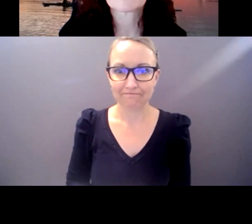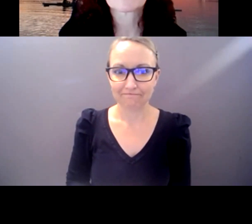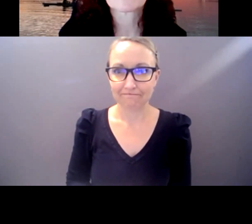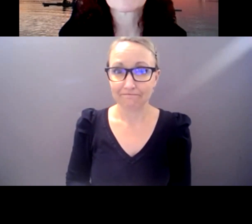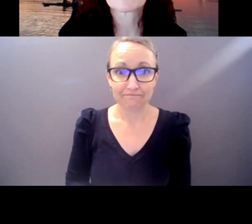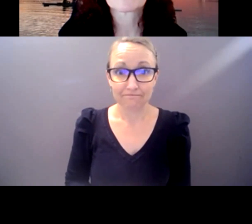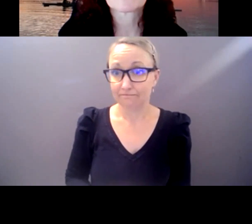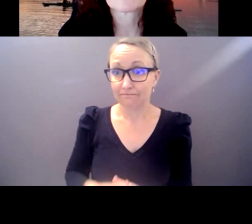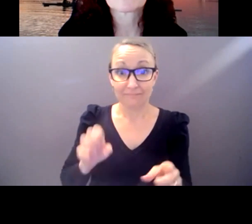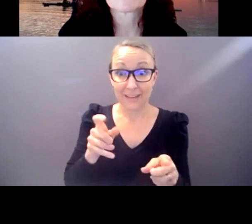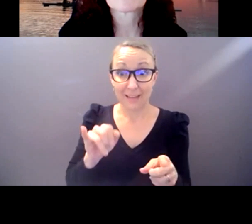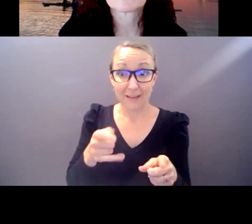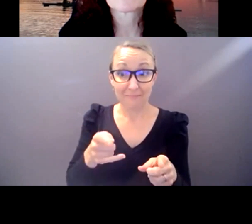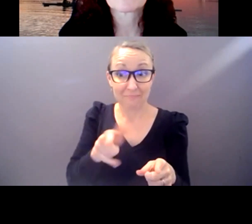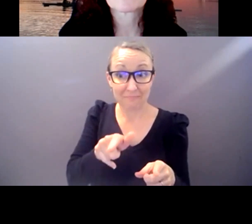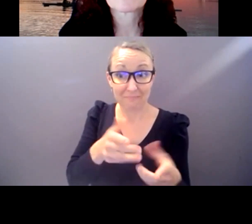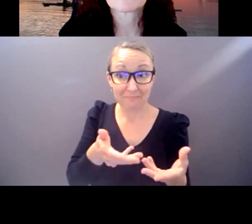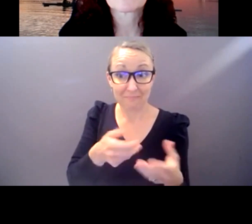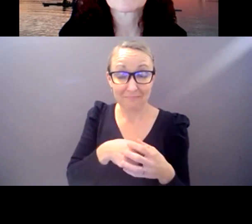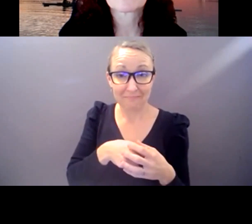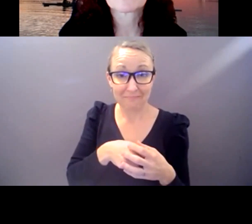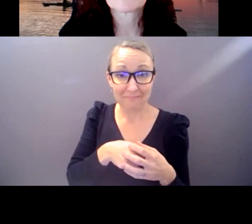Do you want to start, Eli?